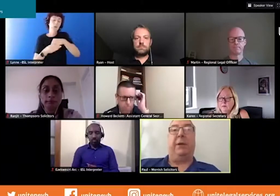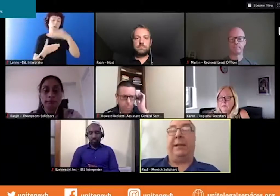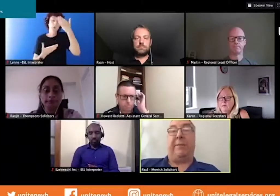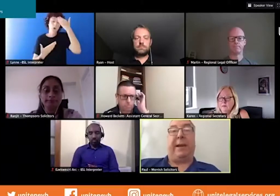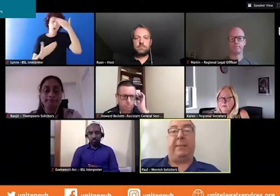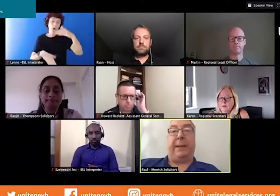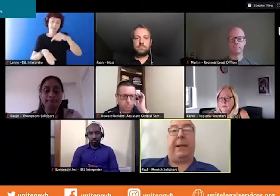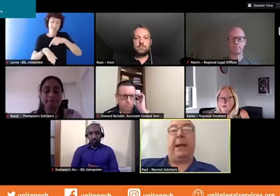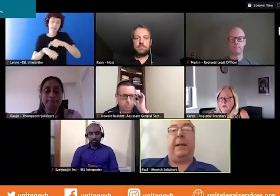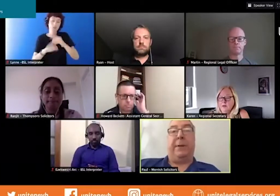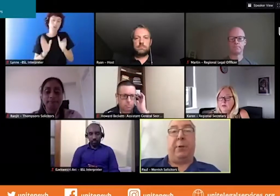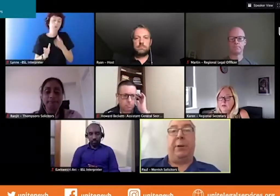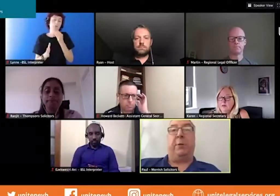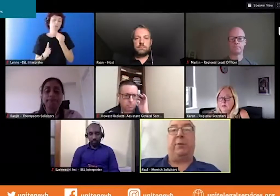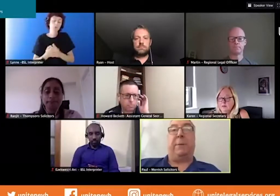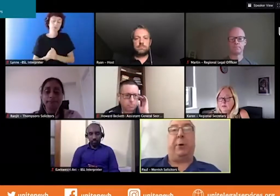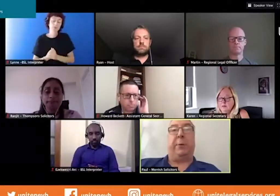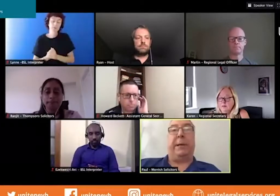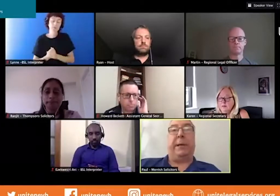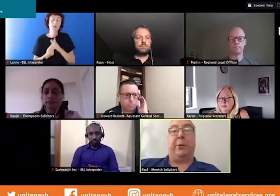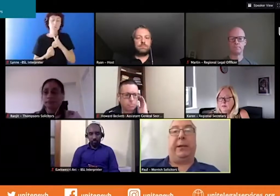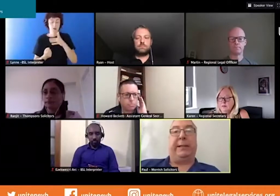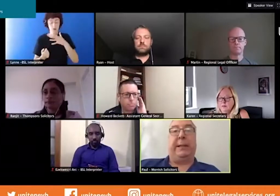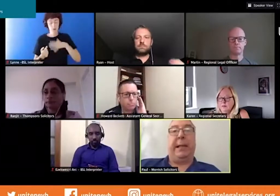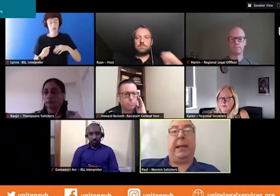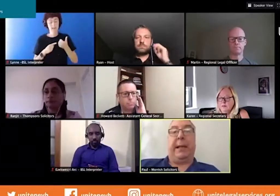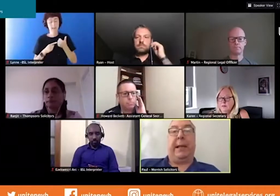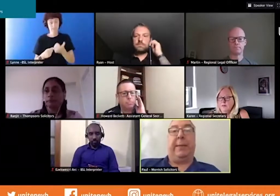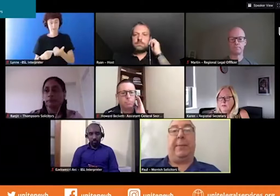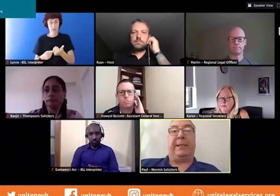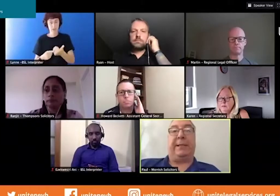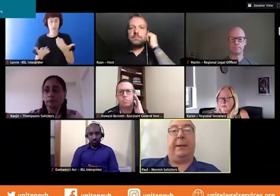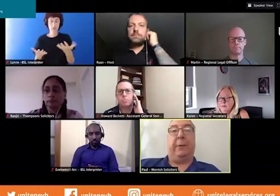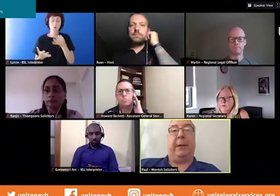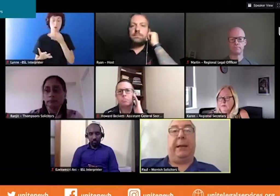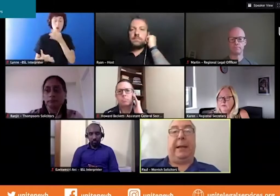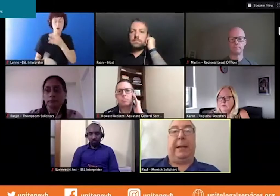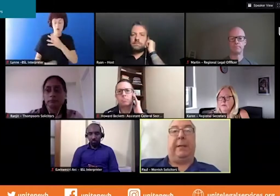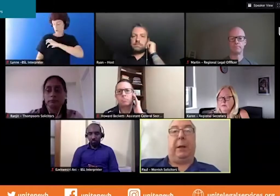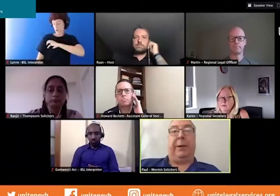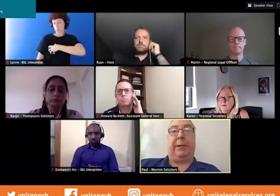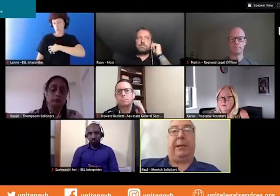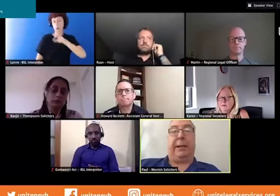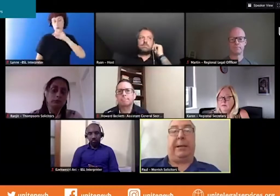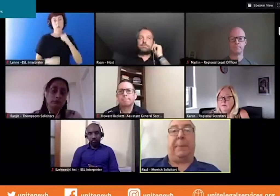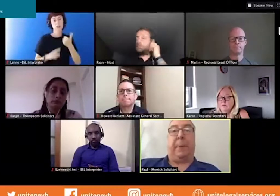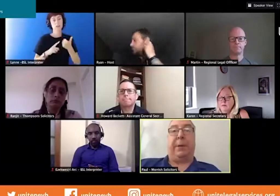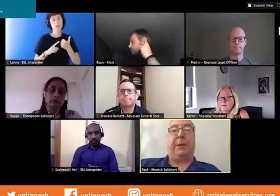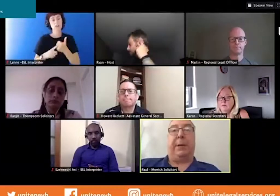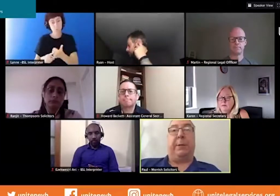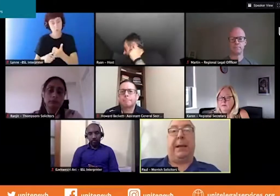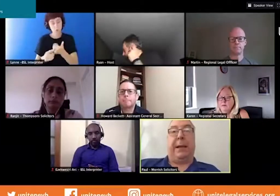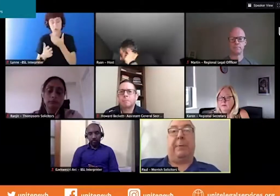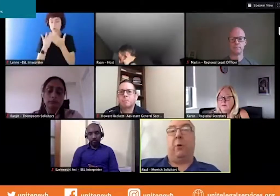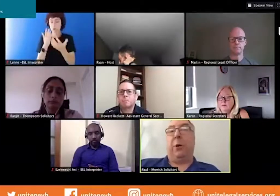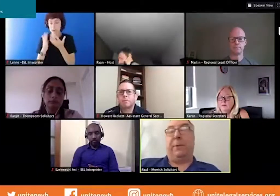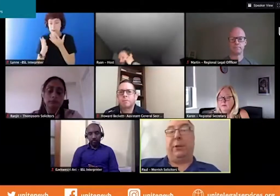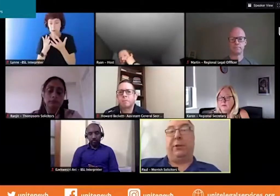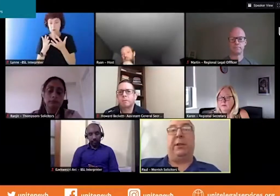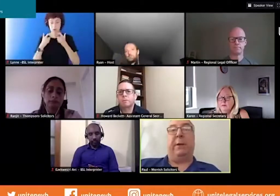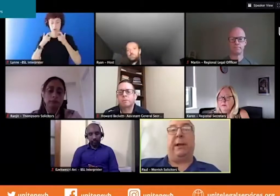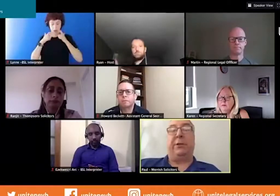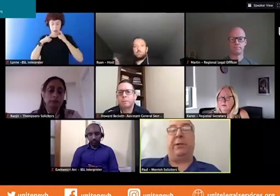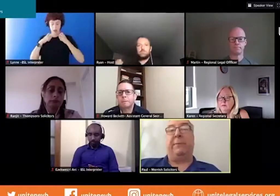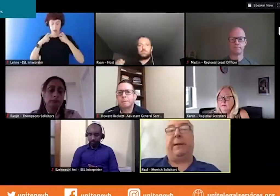You'll need advice about it. The union will support you in negotiating the best deal, and the lawyers can point to what the position